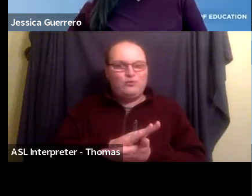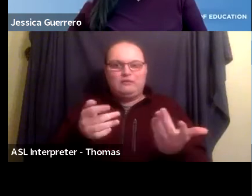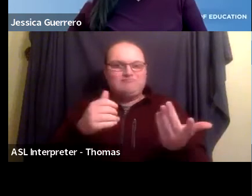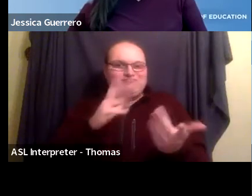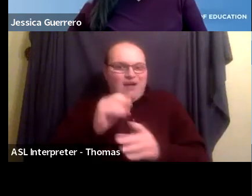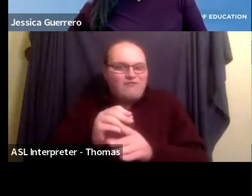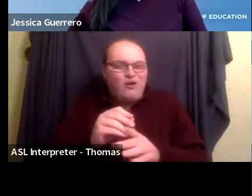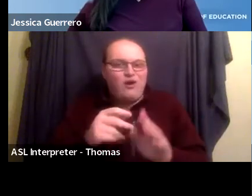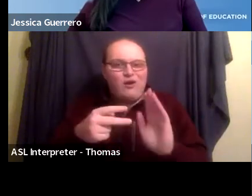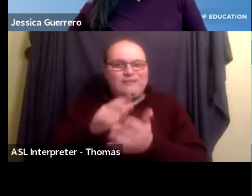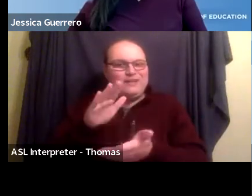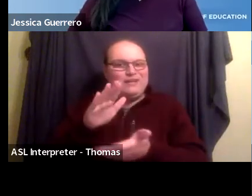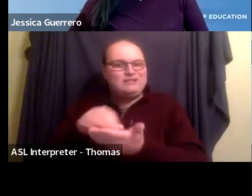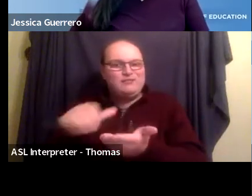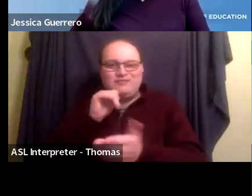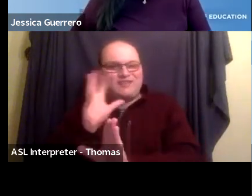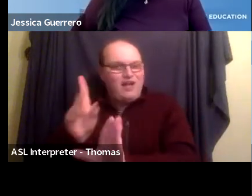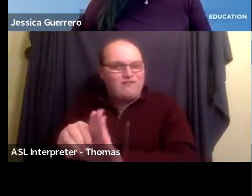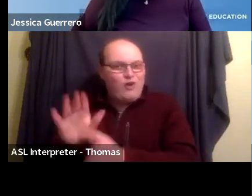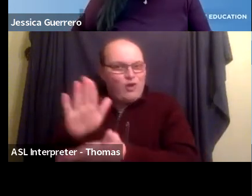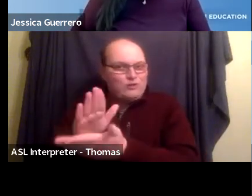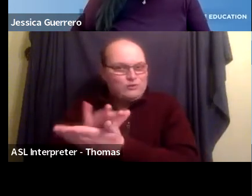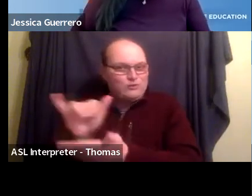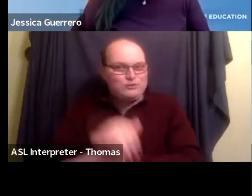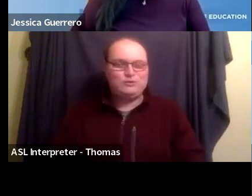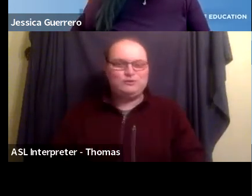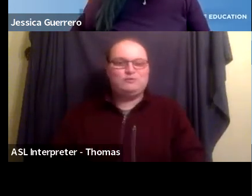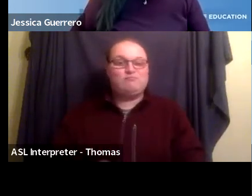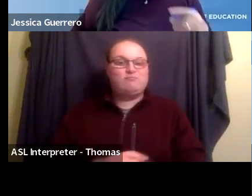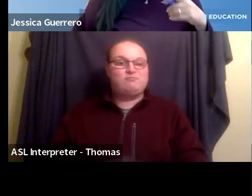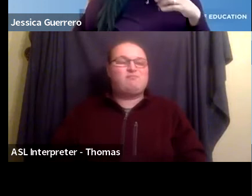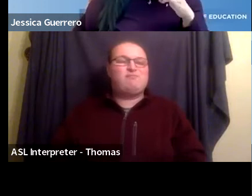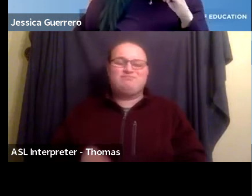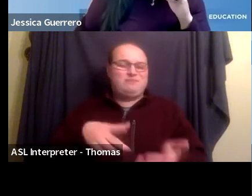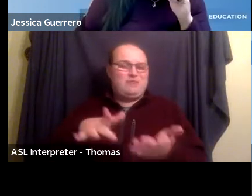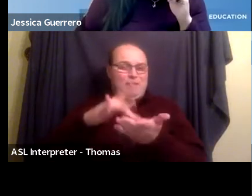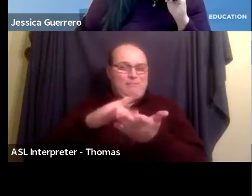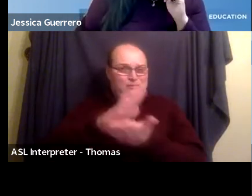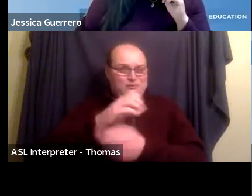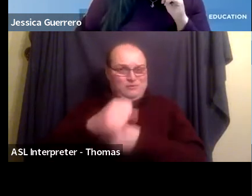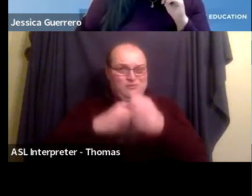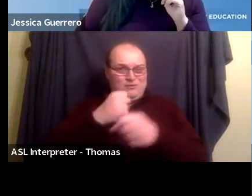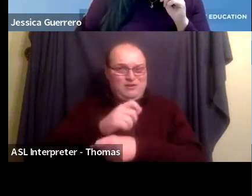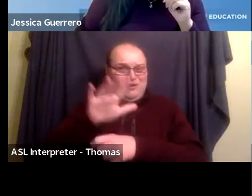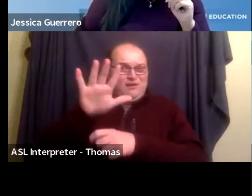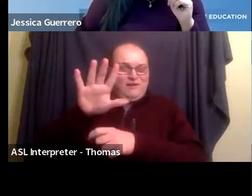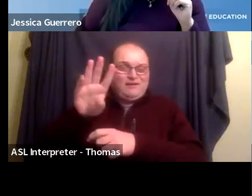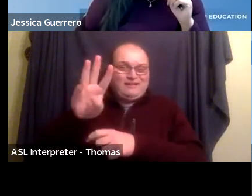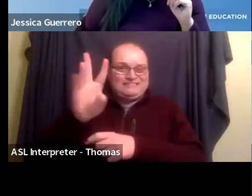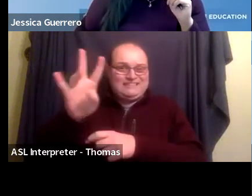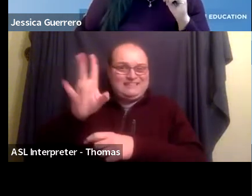are not involved in the school. The middle school years are critical. And as many of